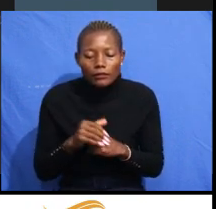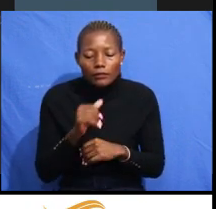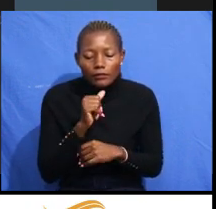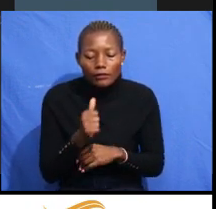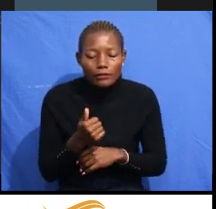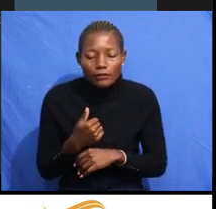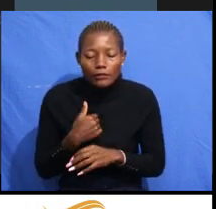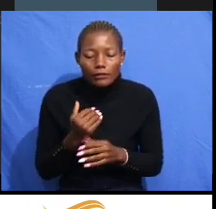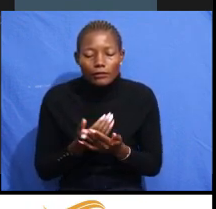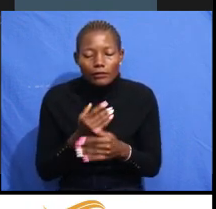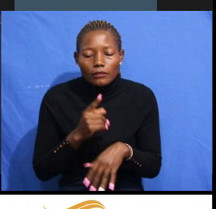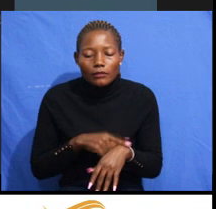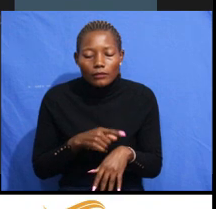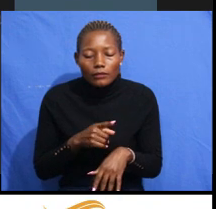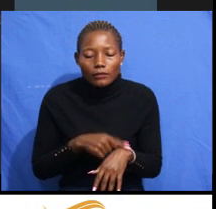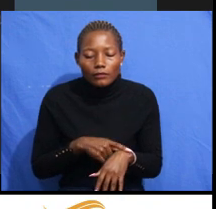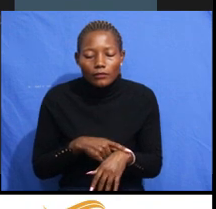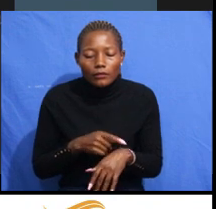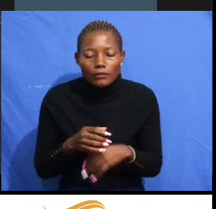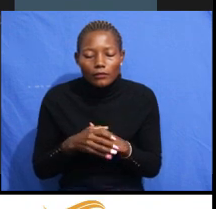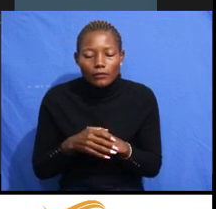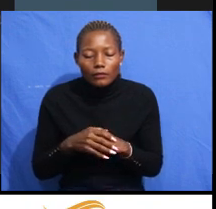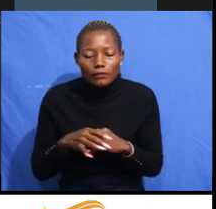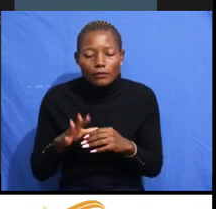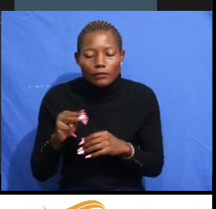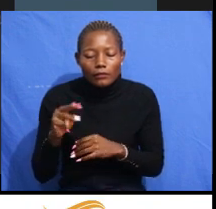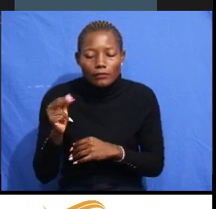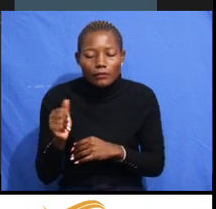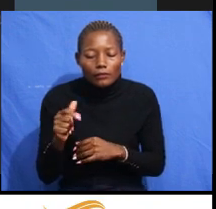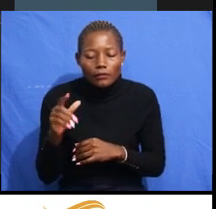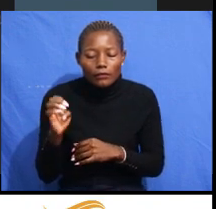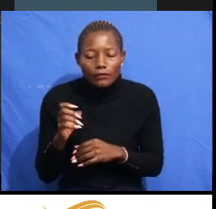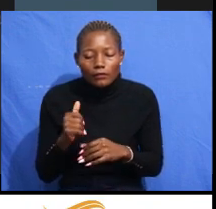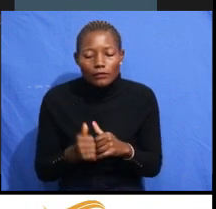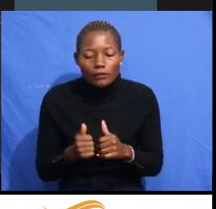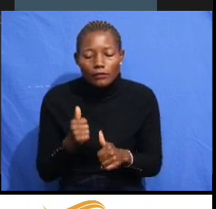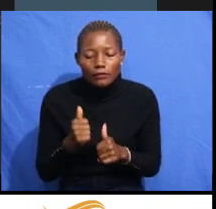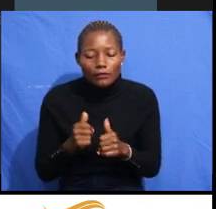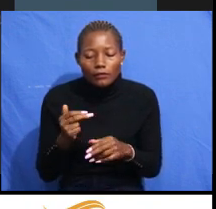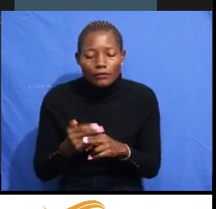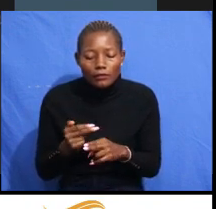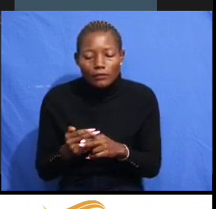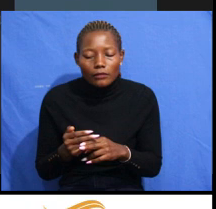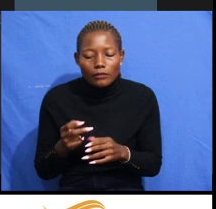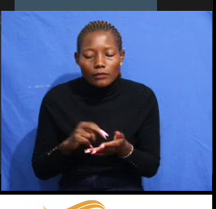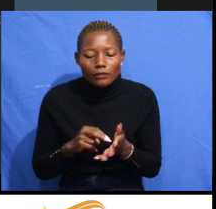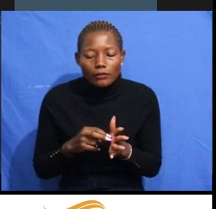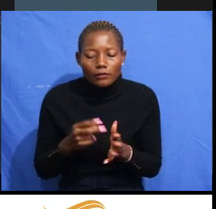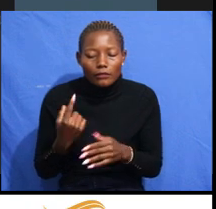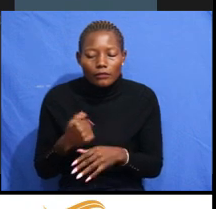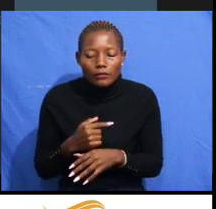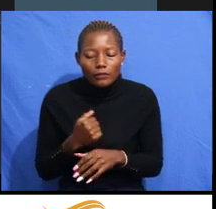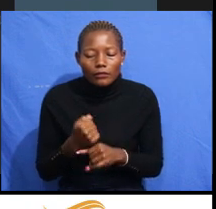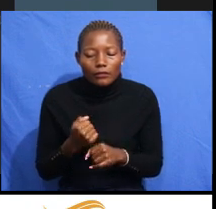really knowing. Sometimes he doesn't even know the name of the muscle that he has been coaching and all that. So we also don't want to